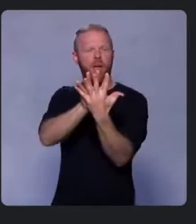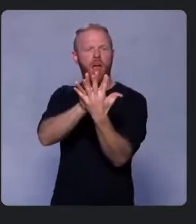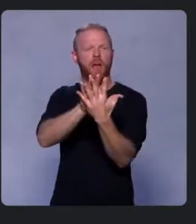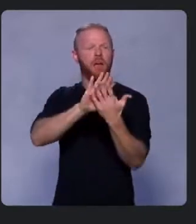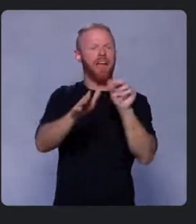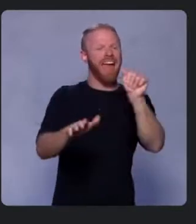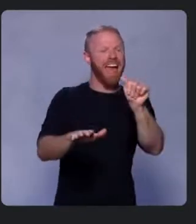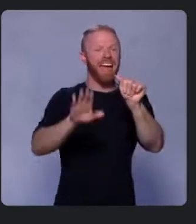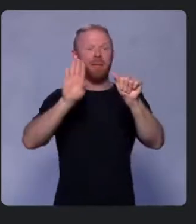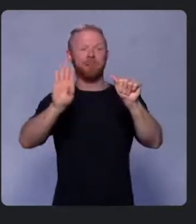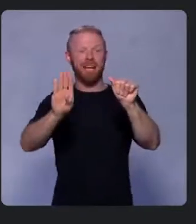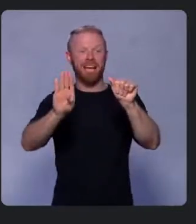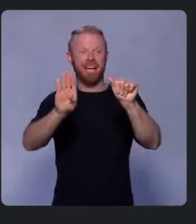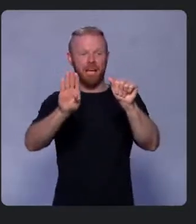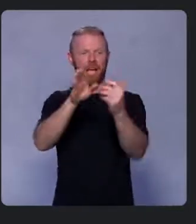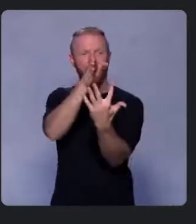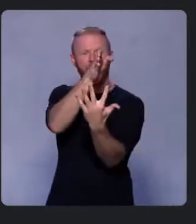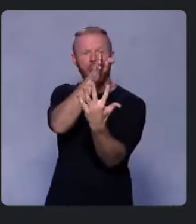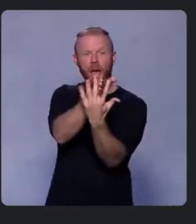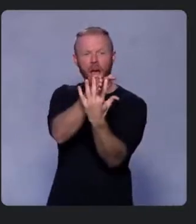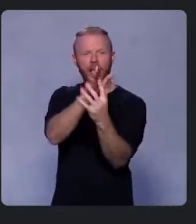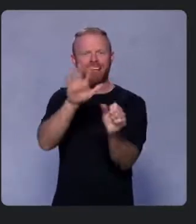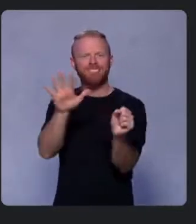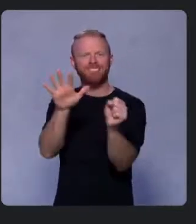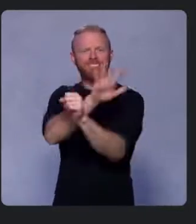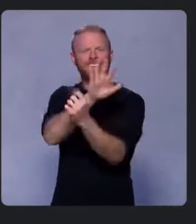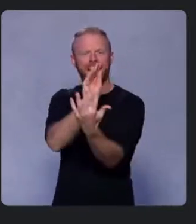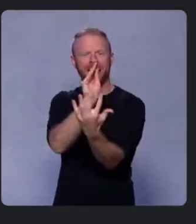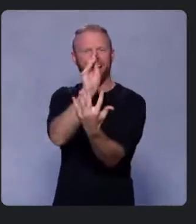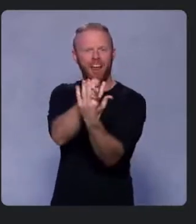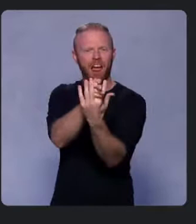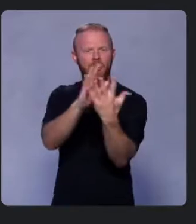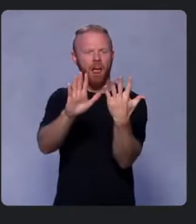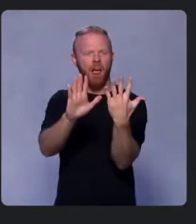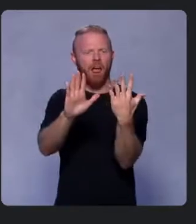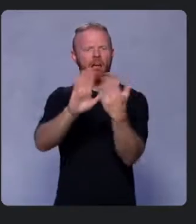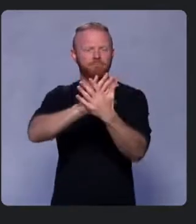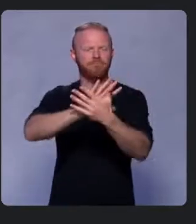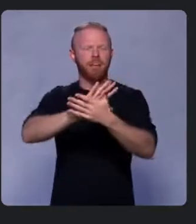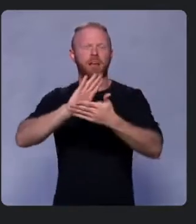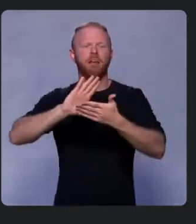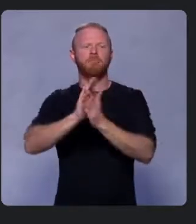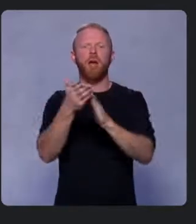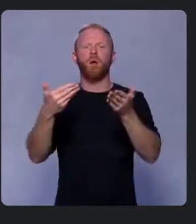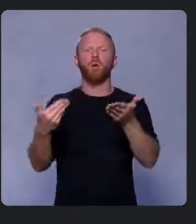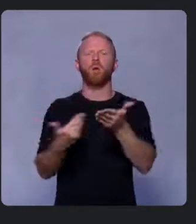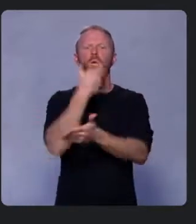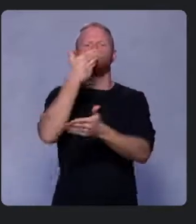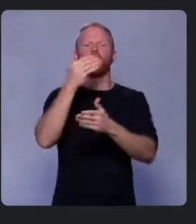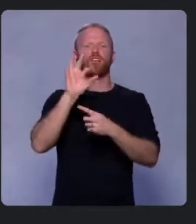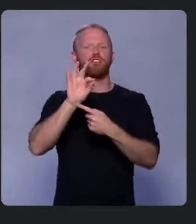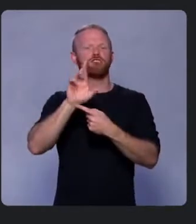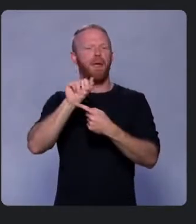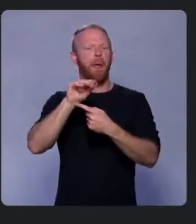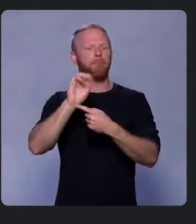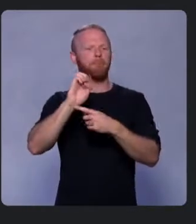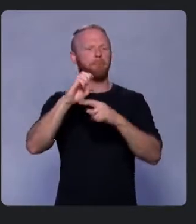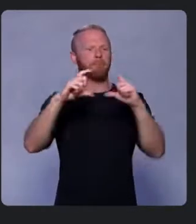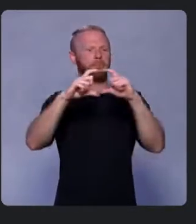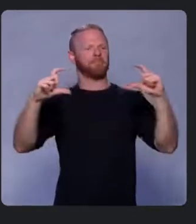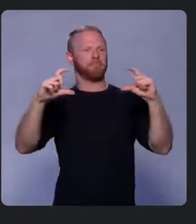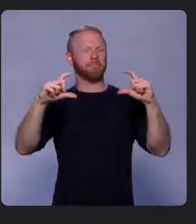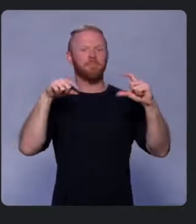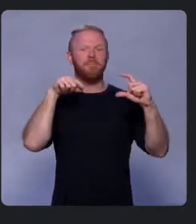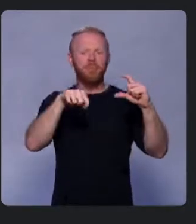B. We interpolate the photos and fill in the gaps by creating new frames. The end result is a